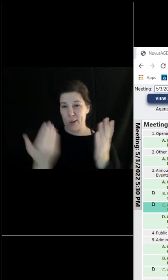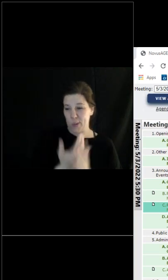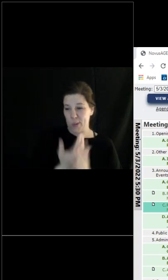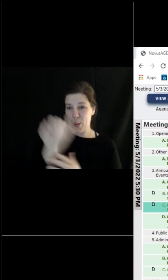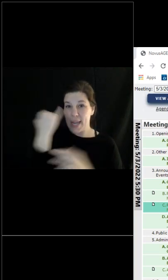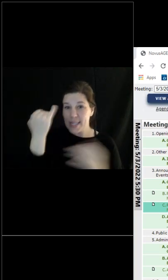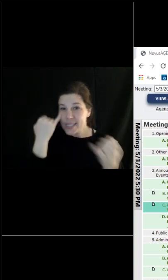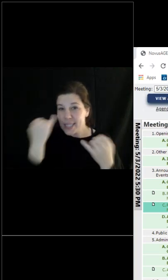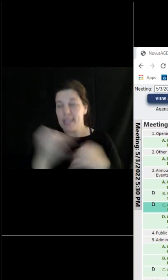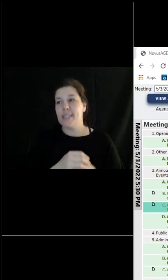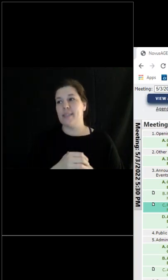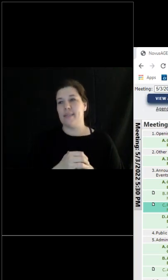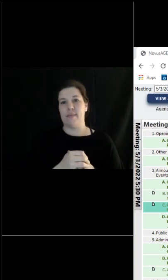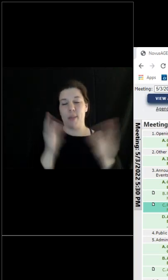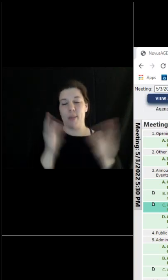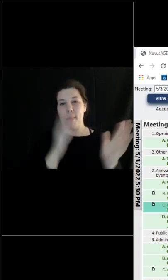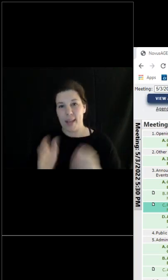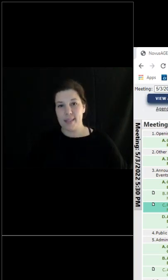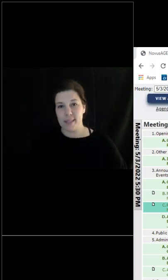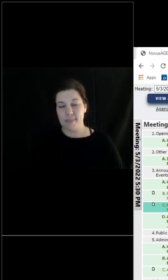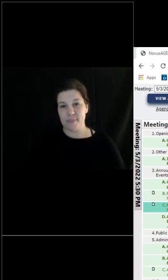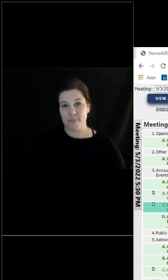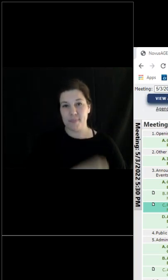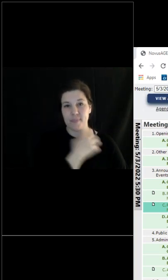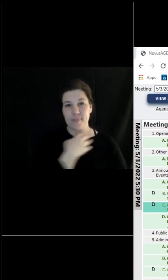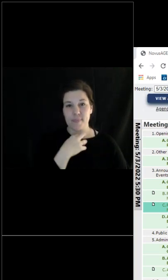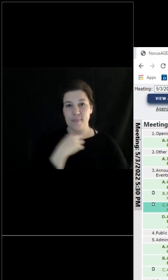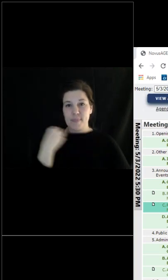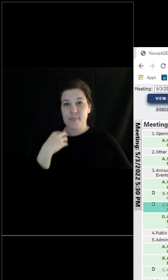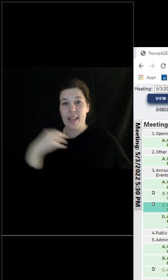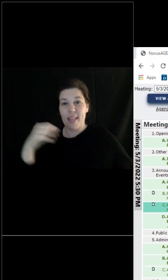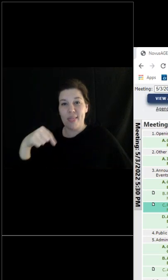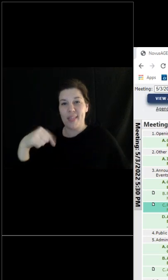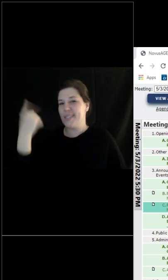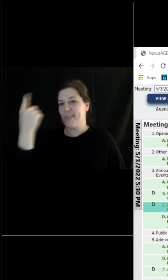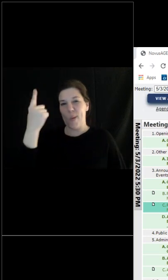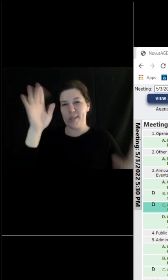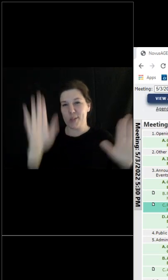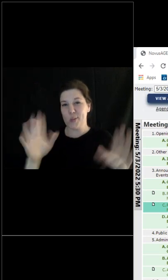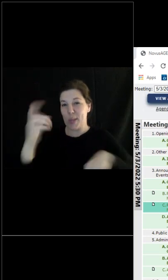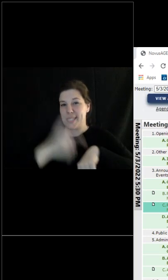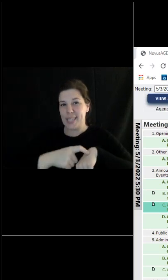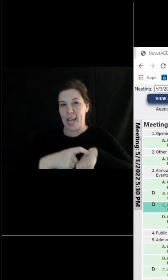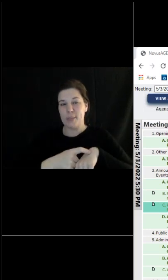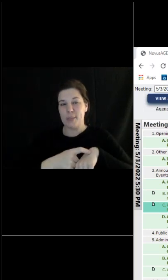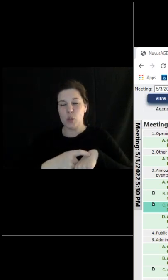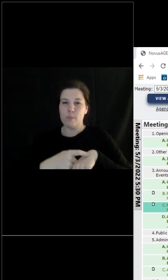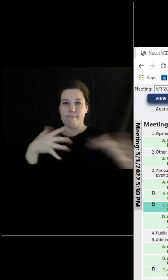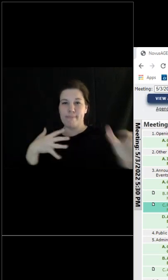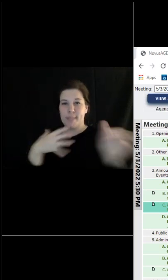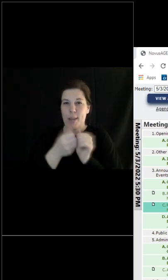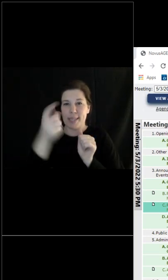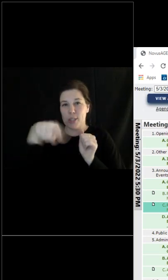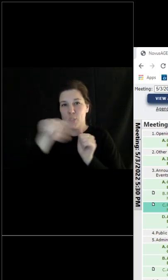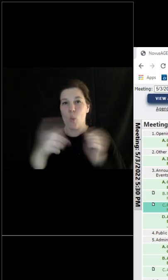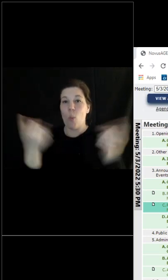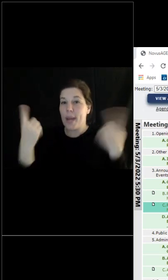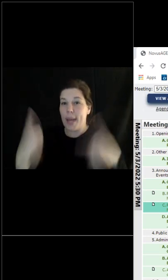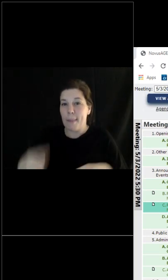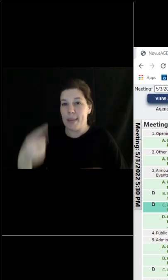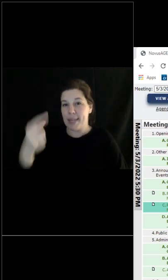to continue to pursue up there. This, of course, is always a great time to come and give you kind of a quick verbal update of what happened in Tallahassee. At the same